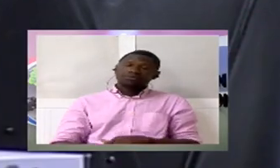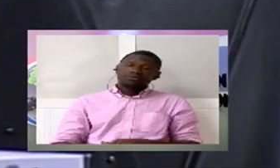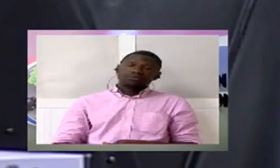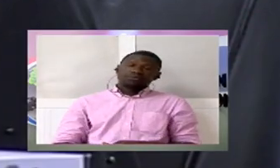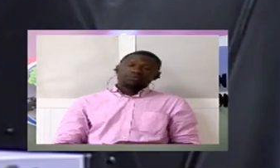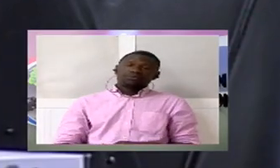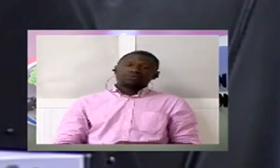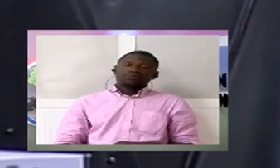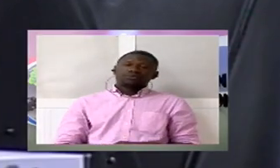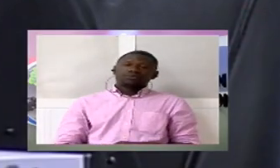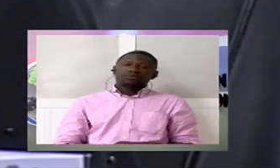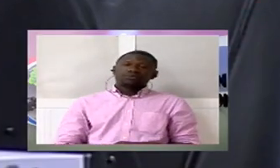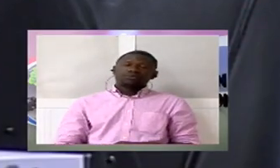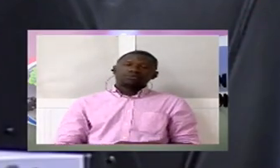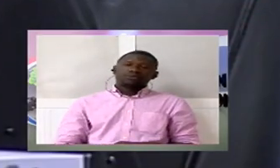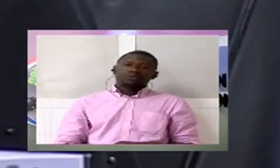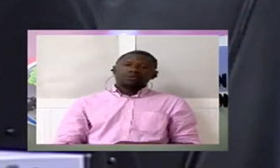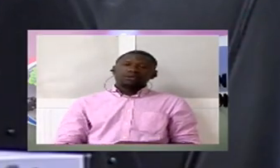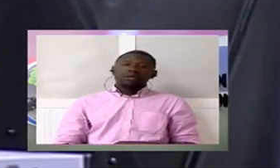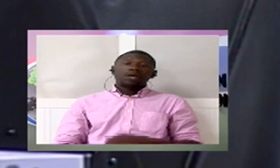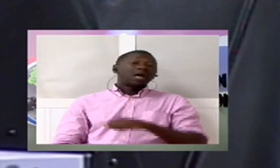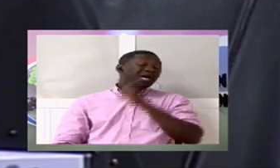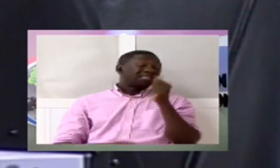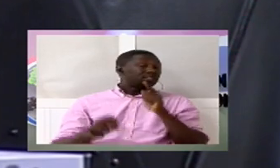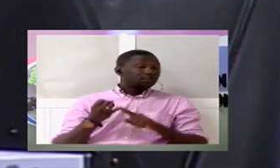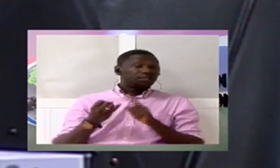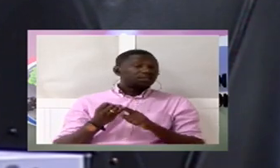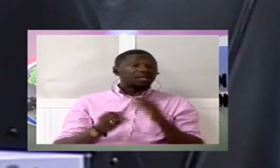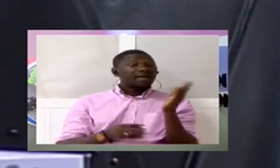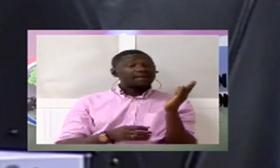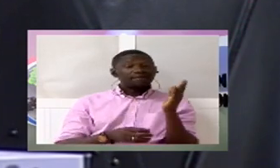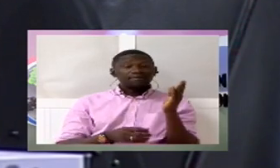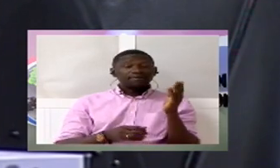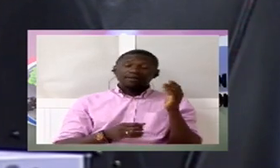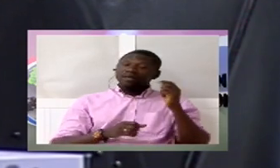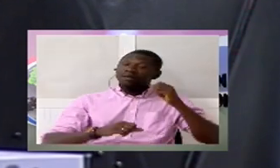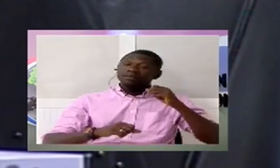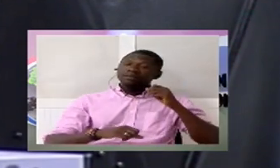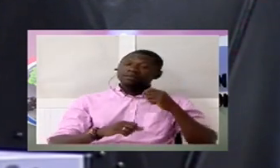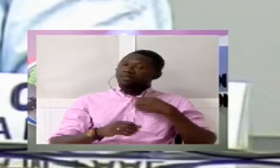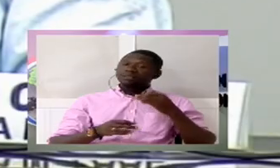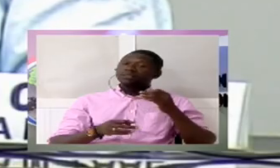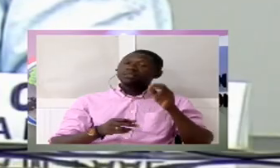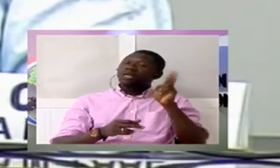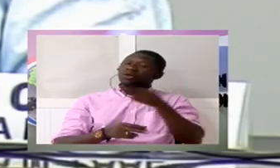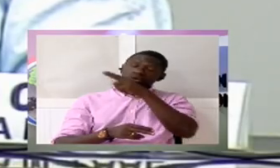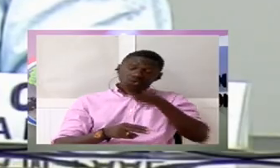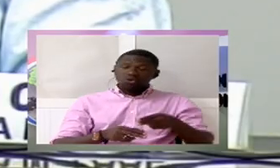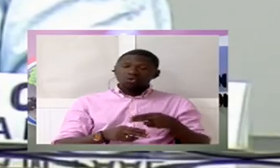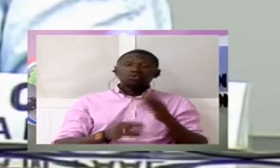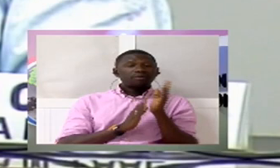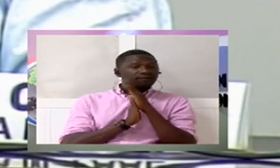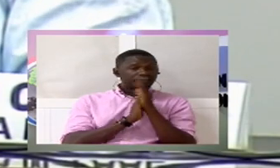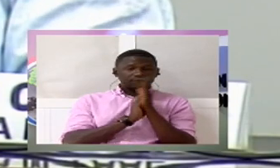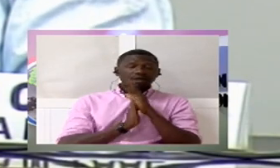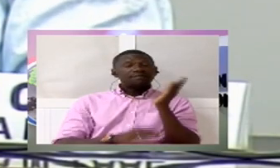fola. And that it is an offense to lie to the commission. It is also an offense in this country to lie on the